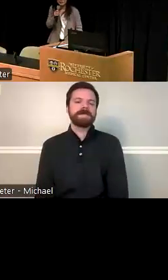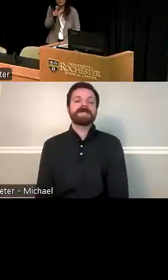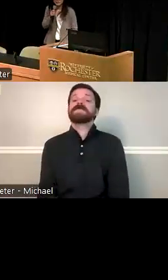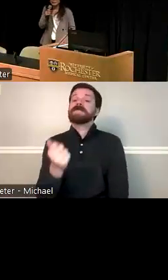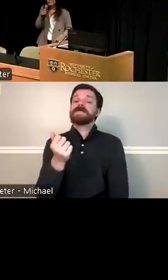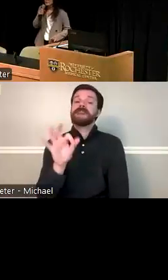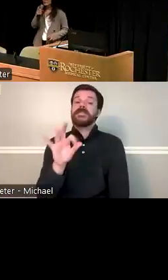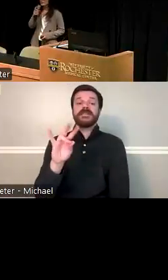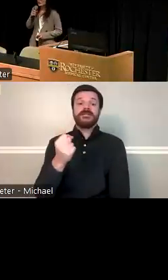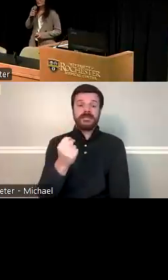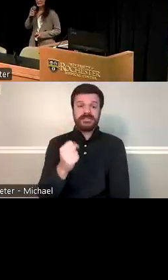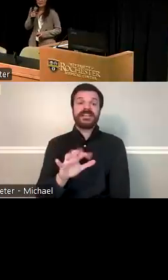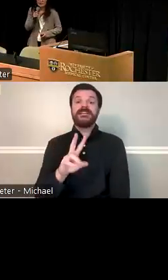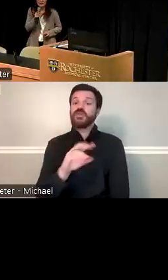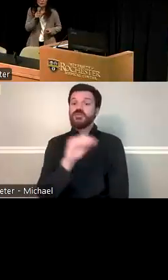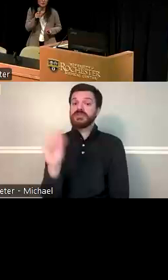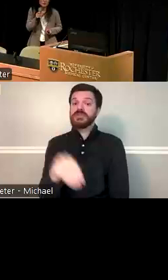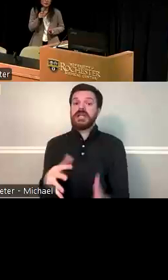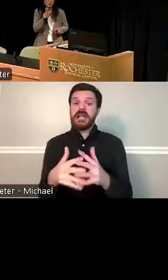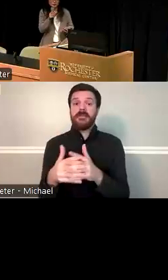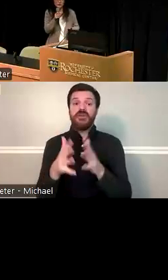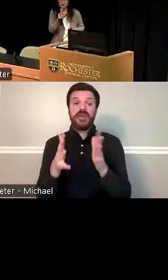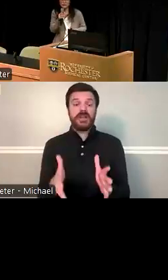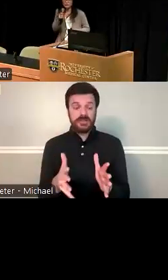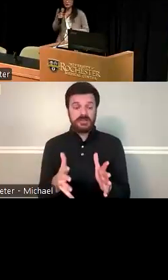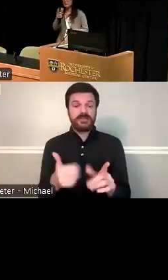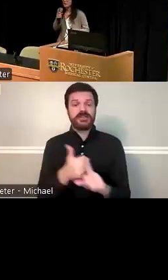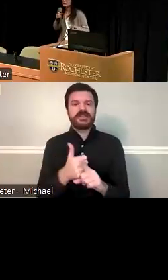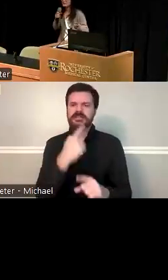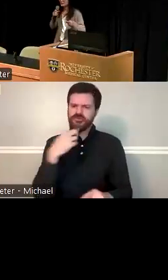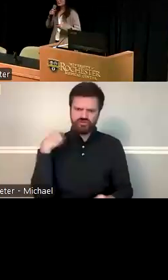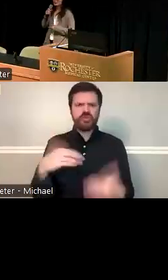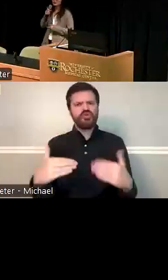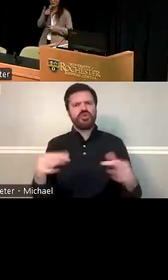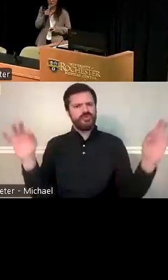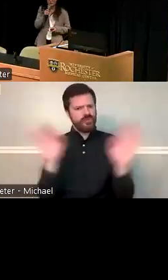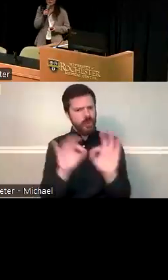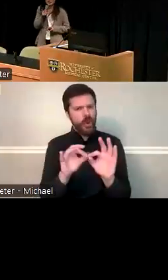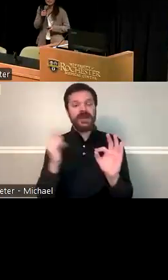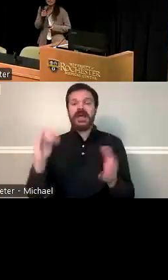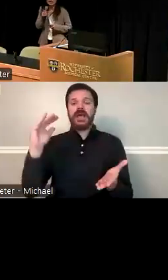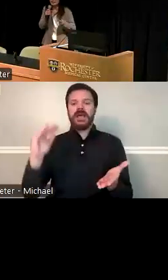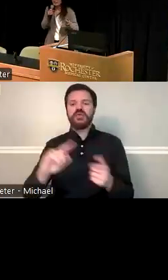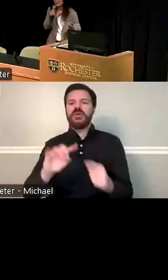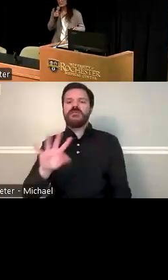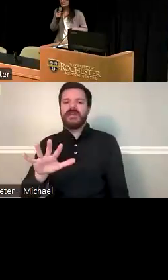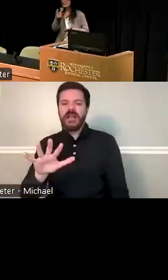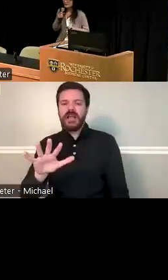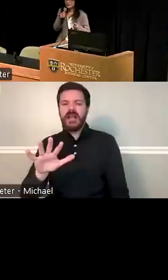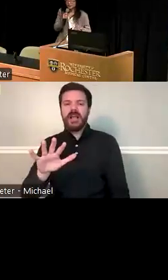1970s, 52% of Americans said the religion was very important. Now it's decreased to 45%.